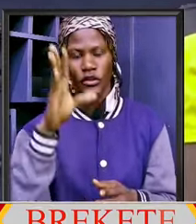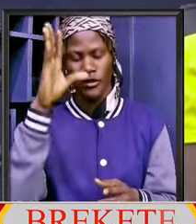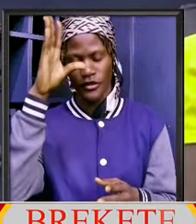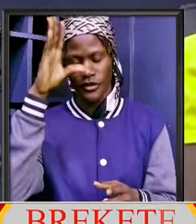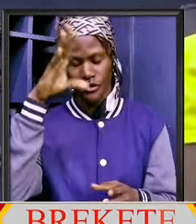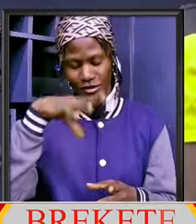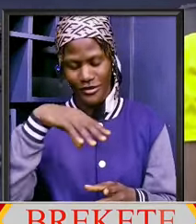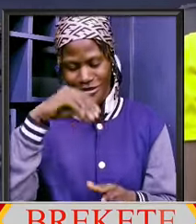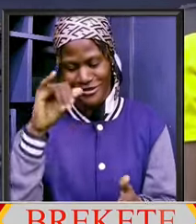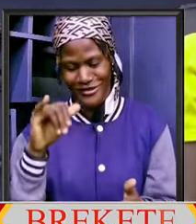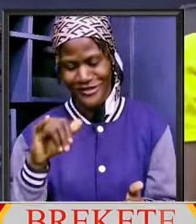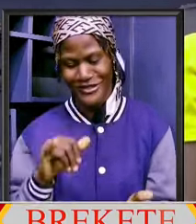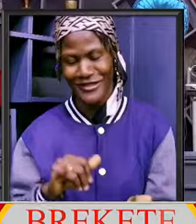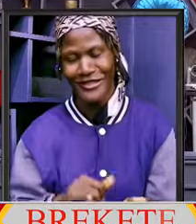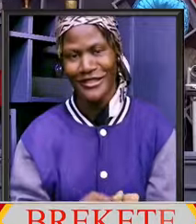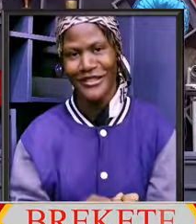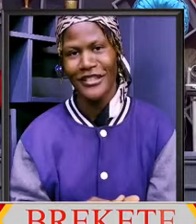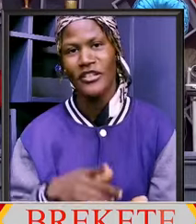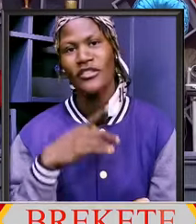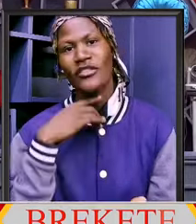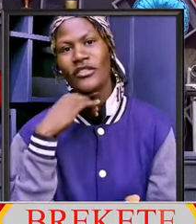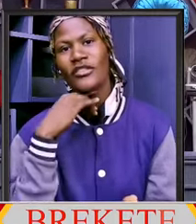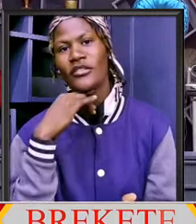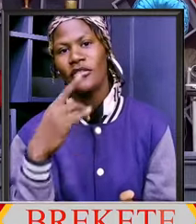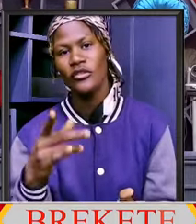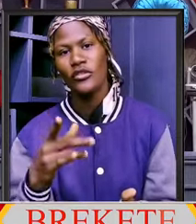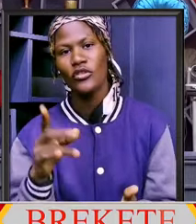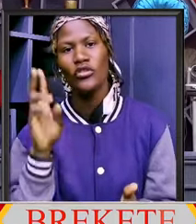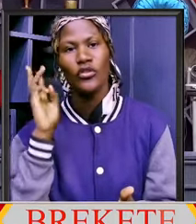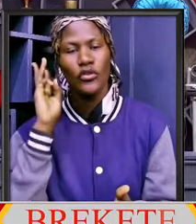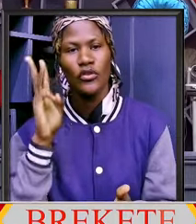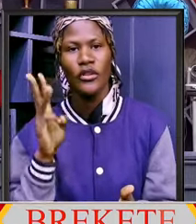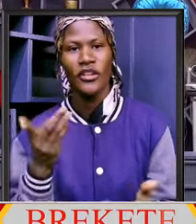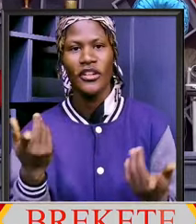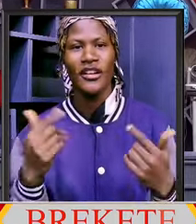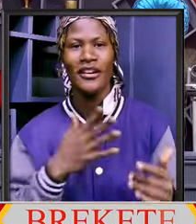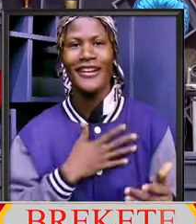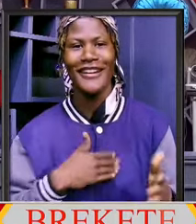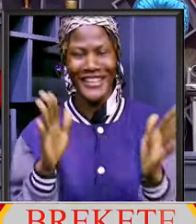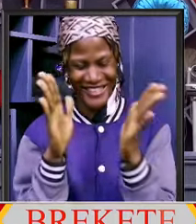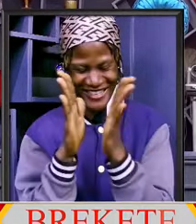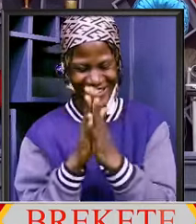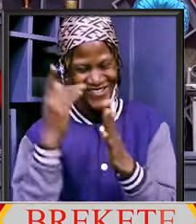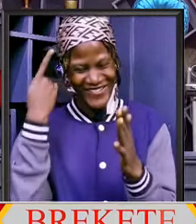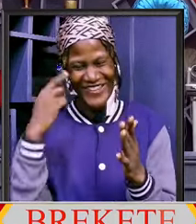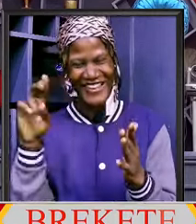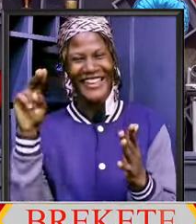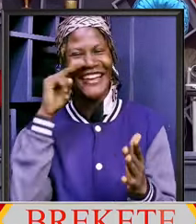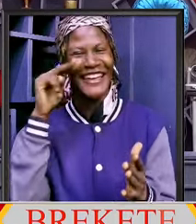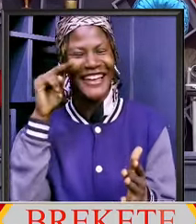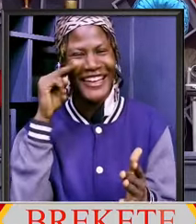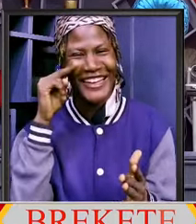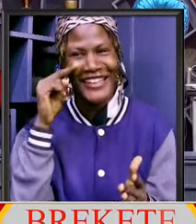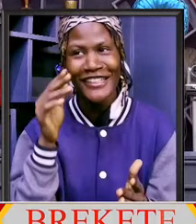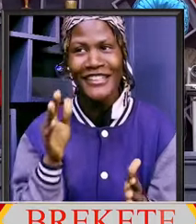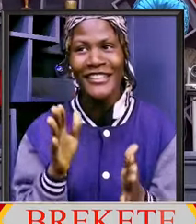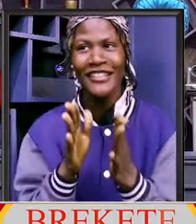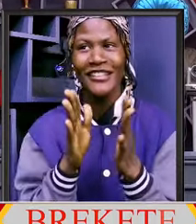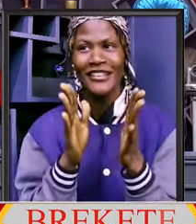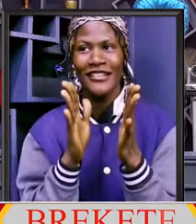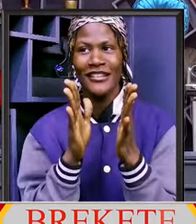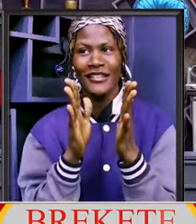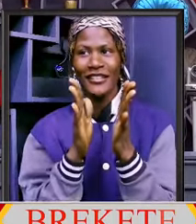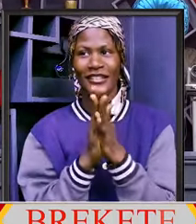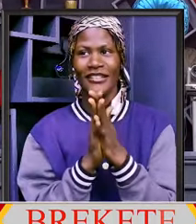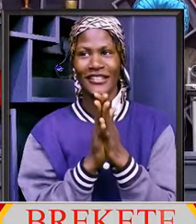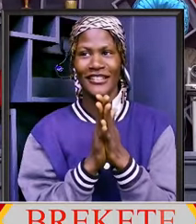Okay, for and, language. Yes, and when you tell them, you go come pray for Nigeria. Hey, hey. You go come pray for ordinary president. For